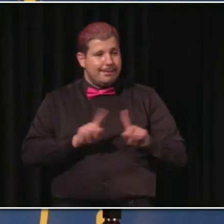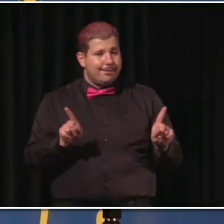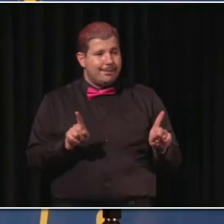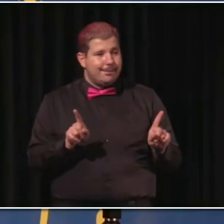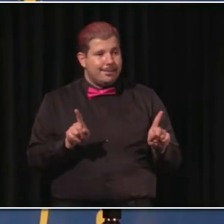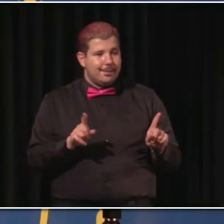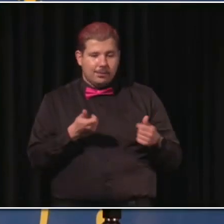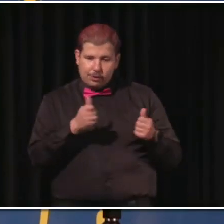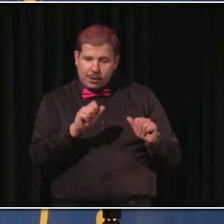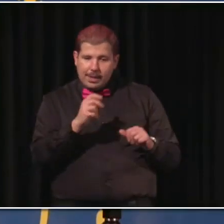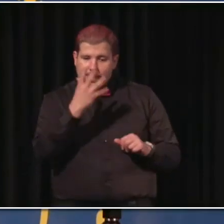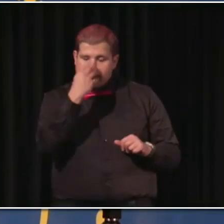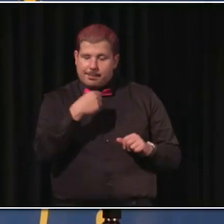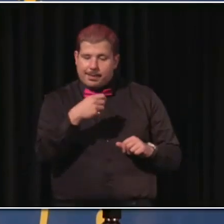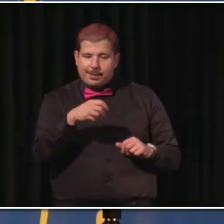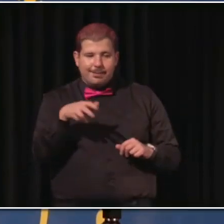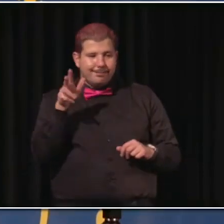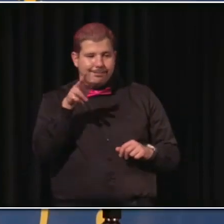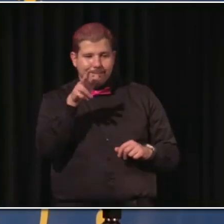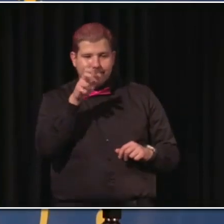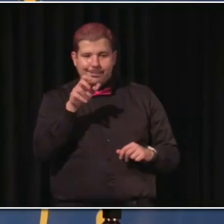with a mosquito.